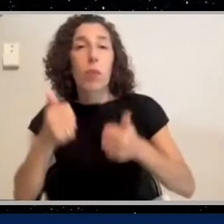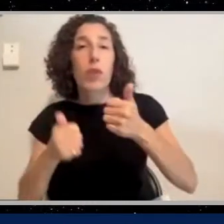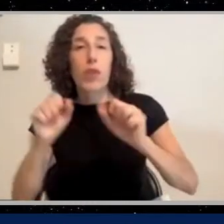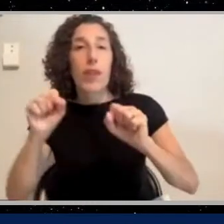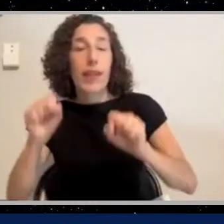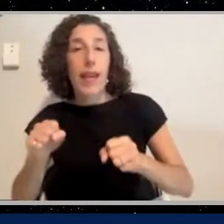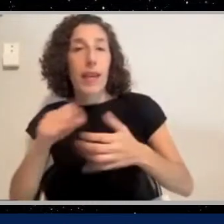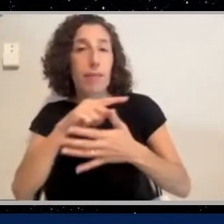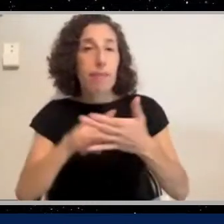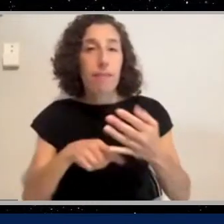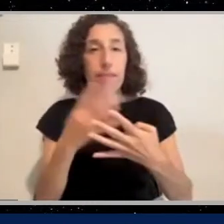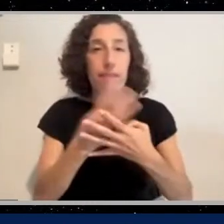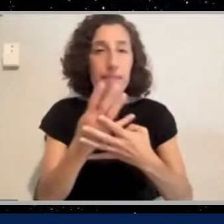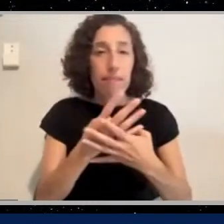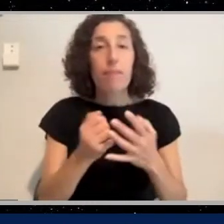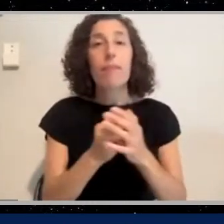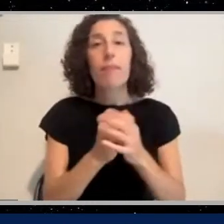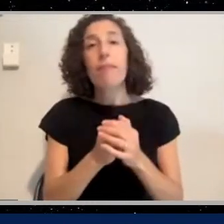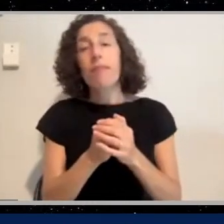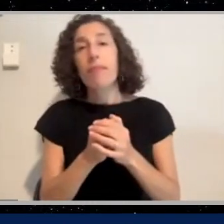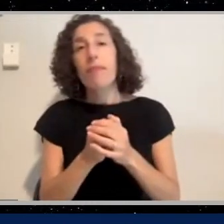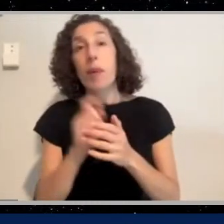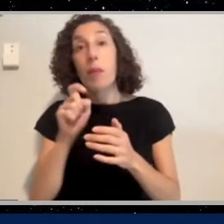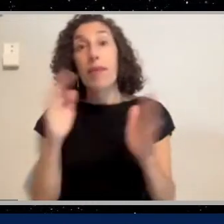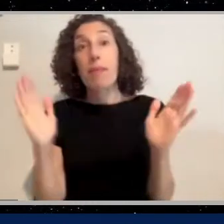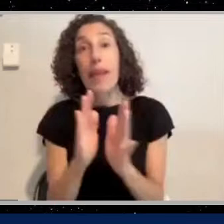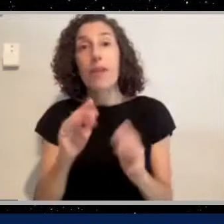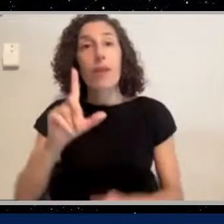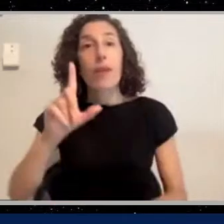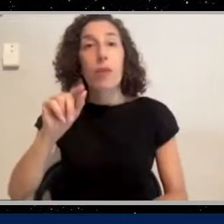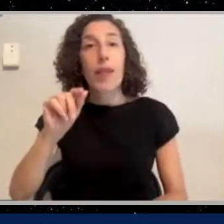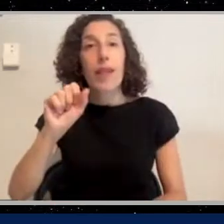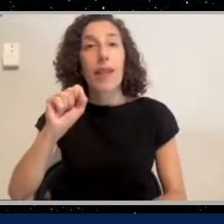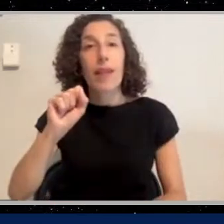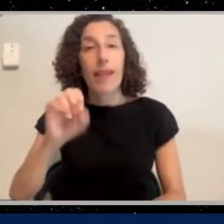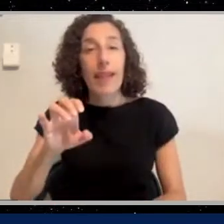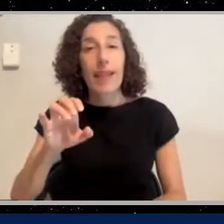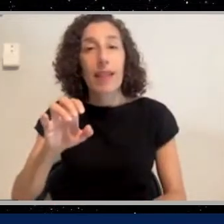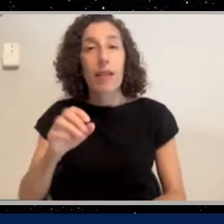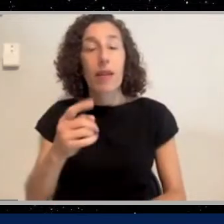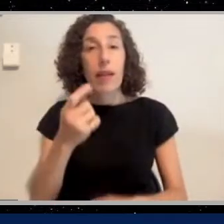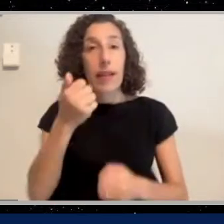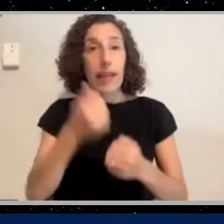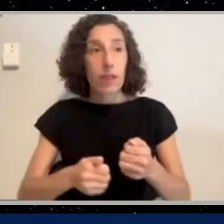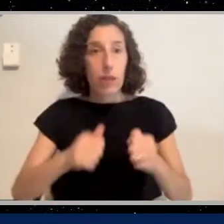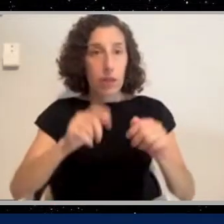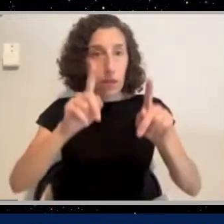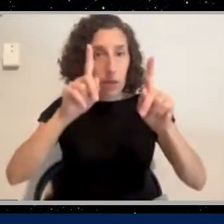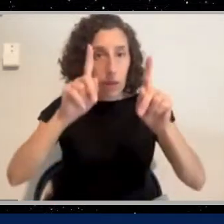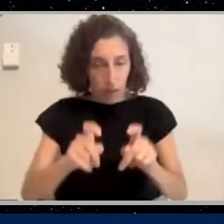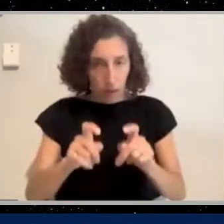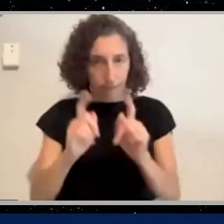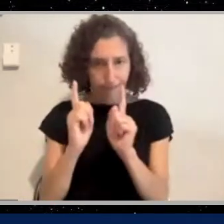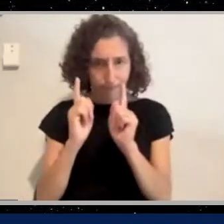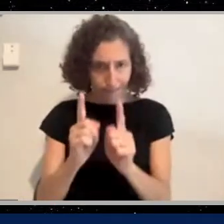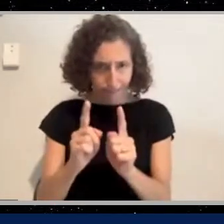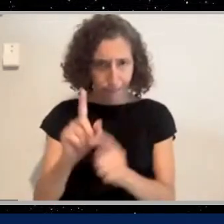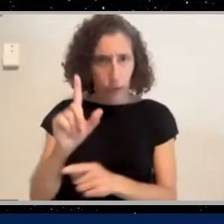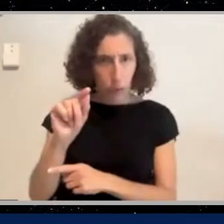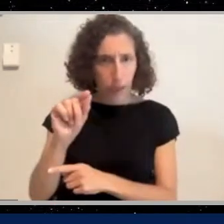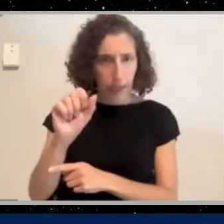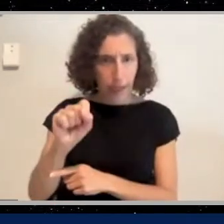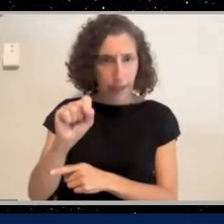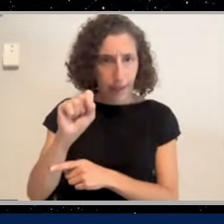them into, 20-second increments of, what can you realistically do in that amount of time,